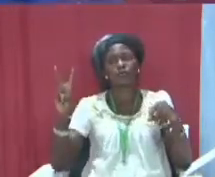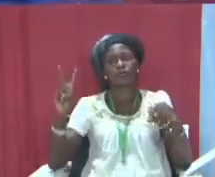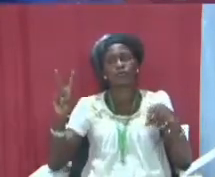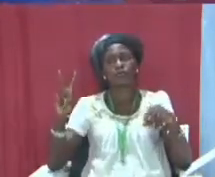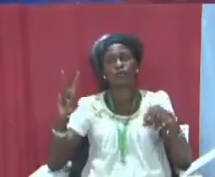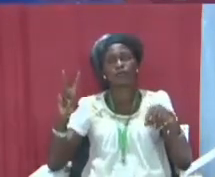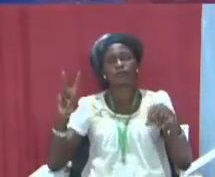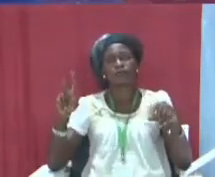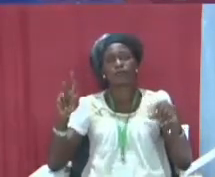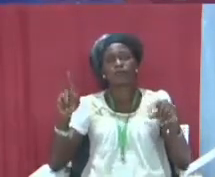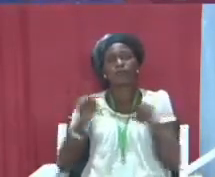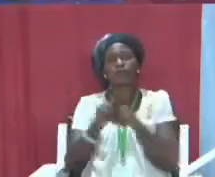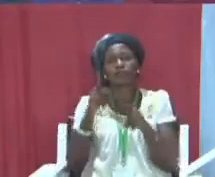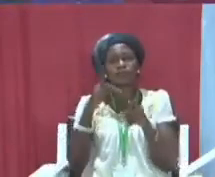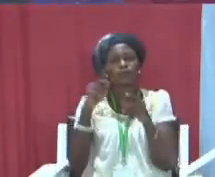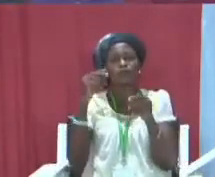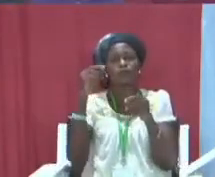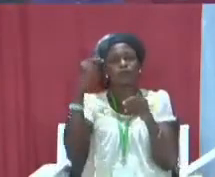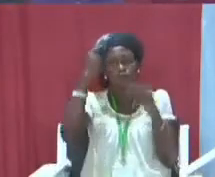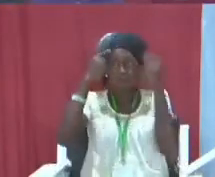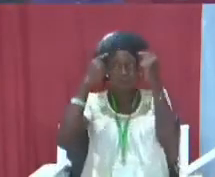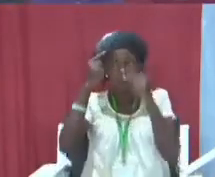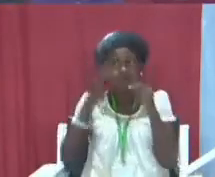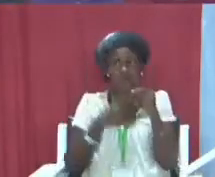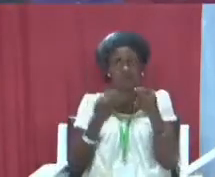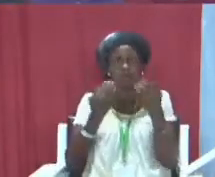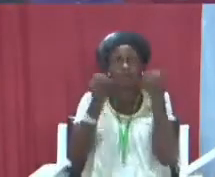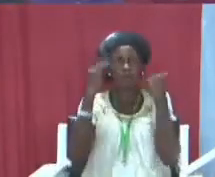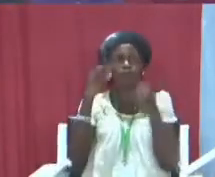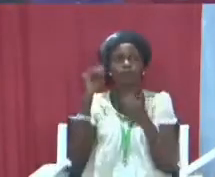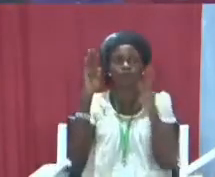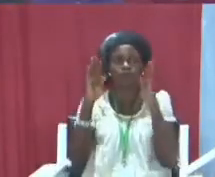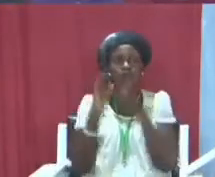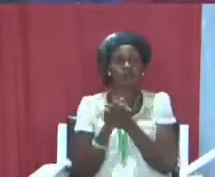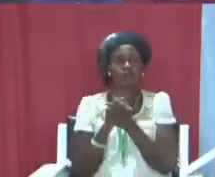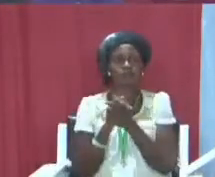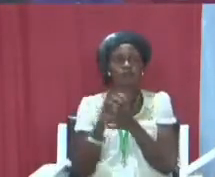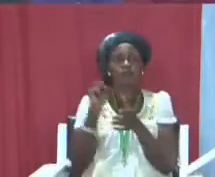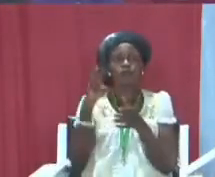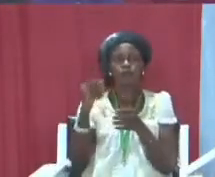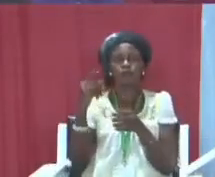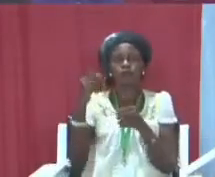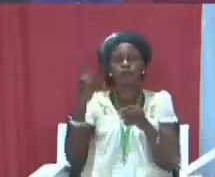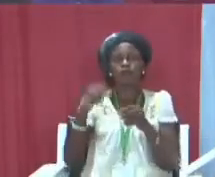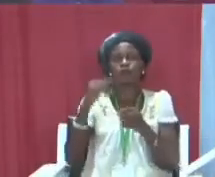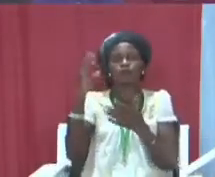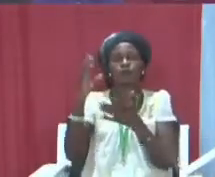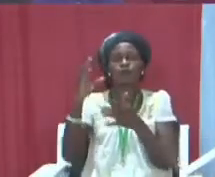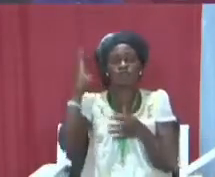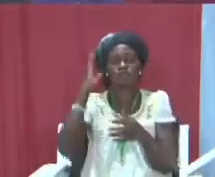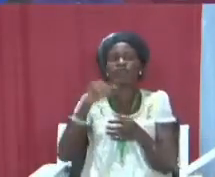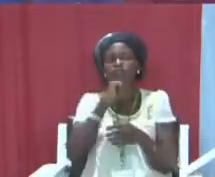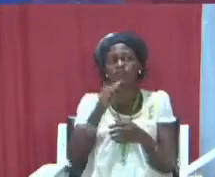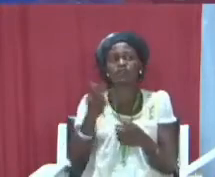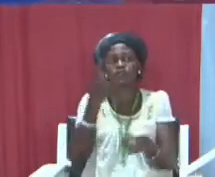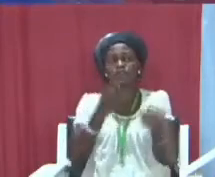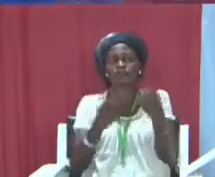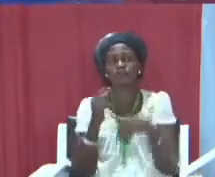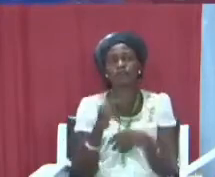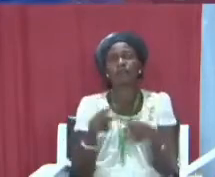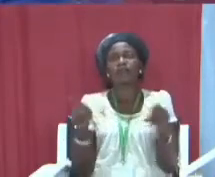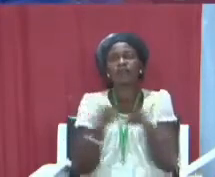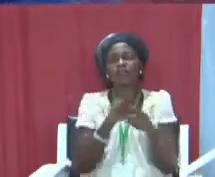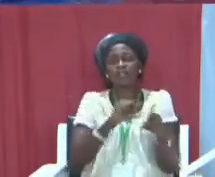As the bird by wandering and the swallow by flying, so the cause causeless shall not come.